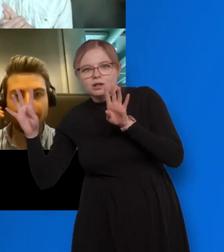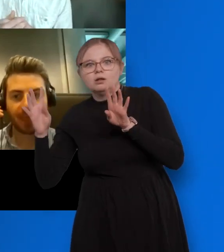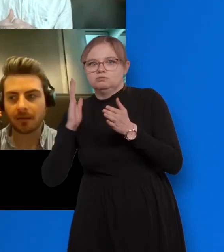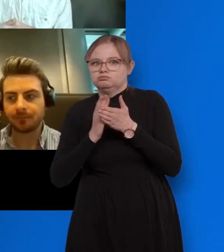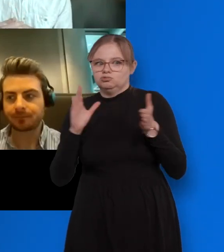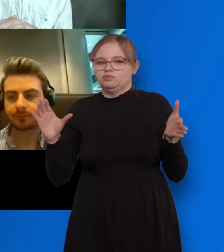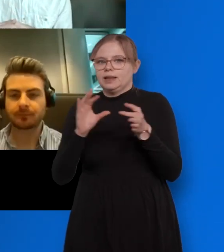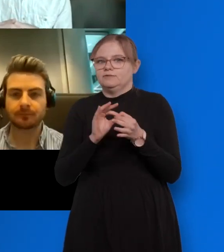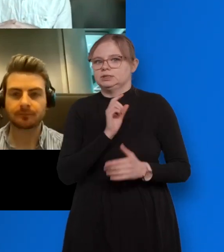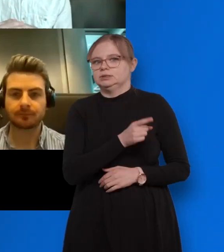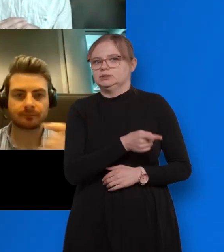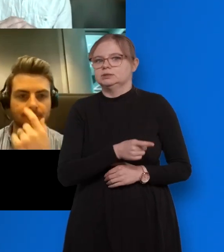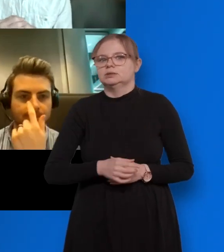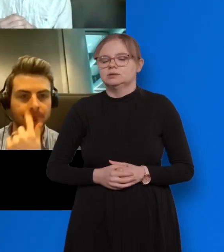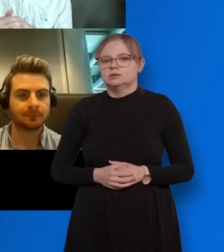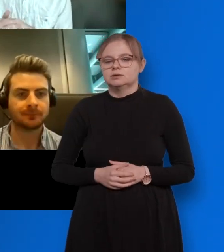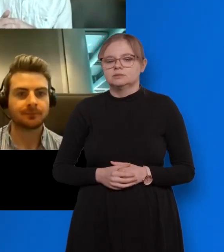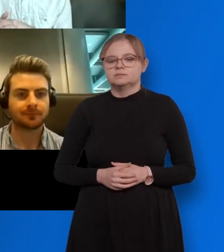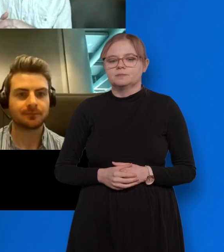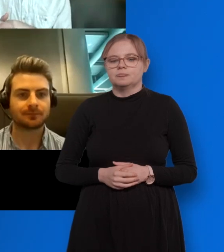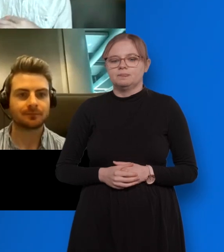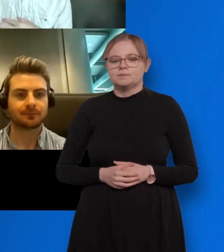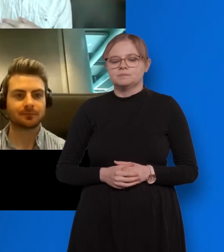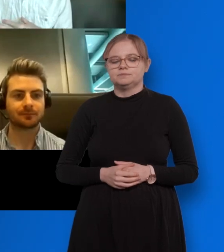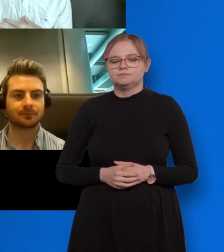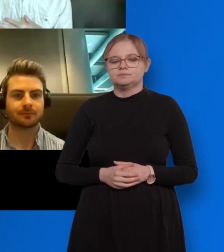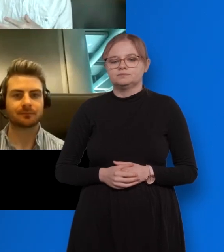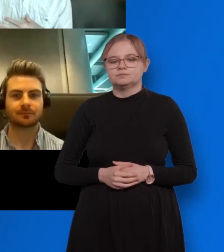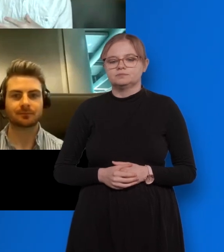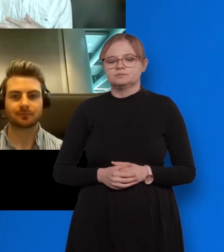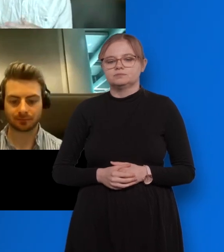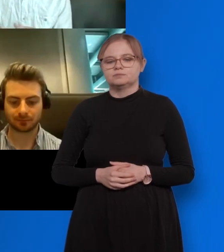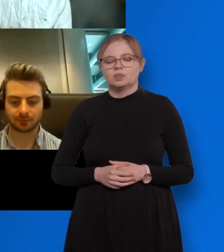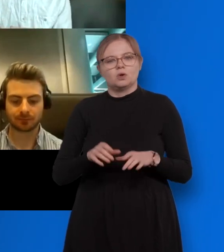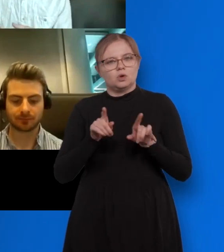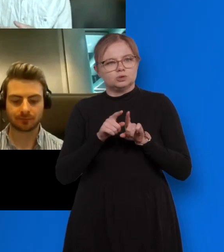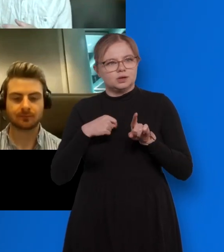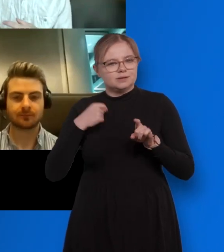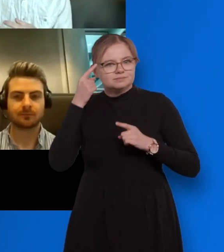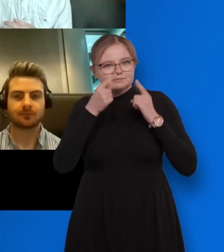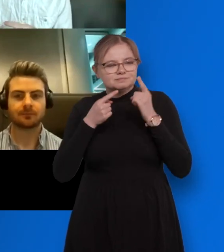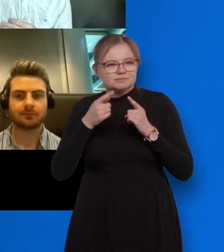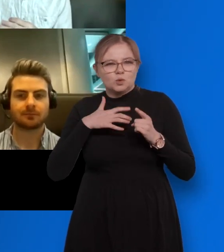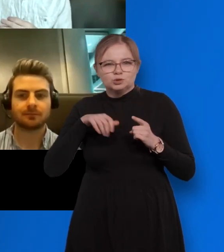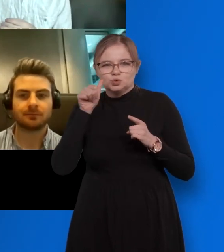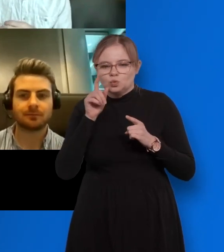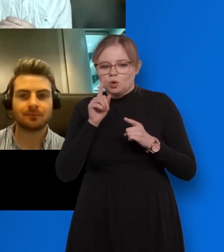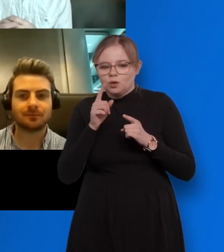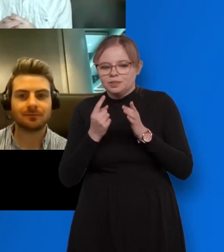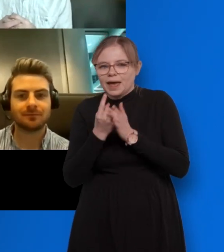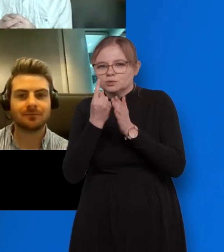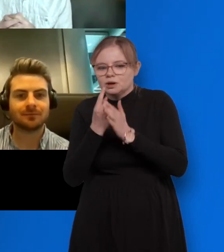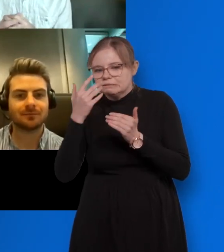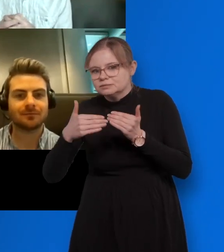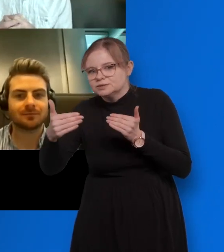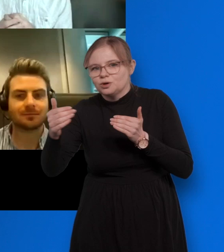in for panels is highly relevant for this. And also, obviously, I'm very curious about the